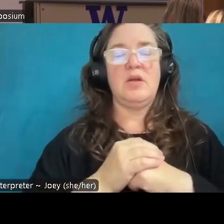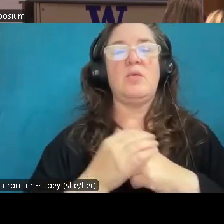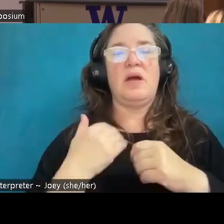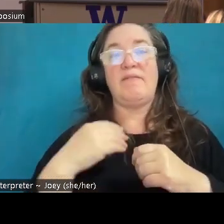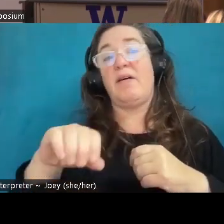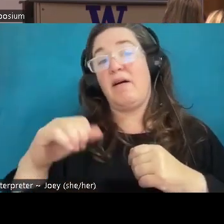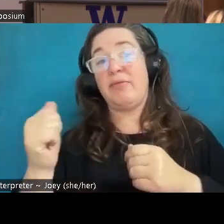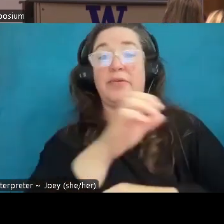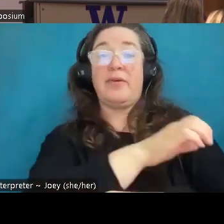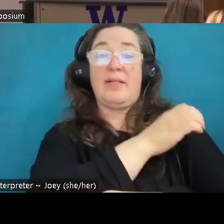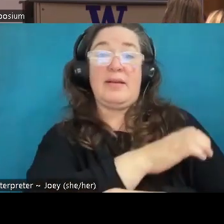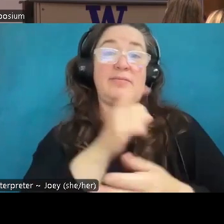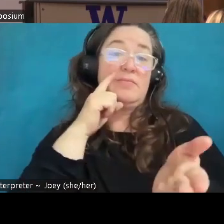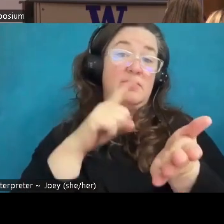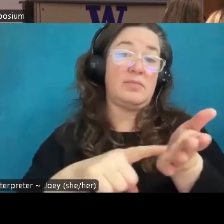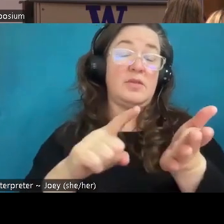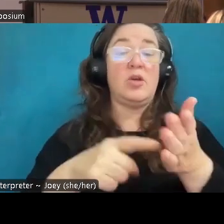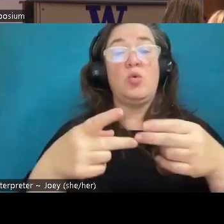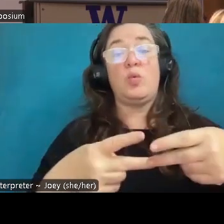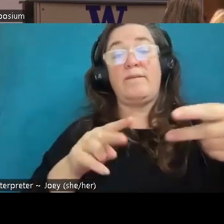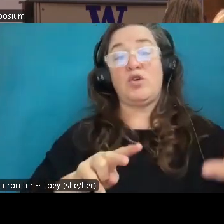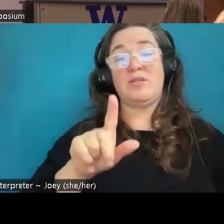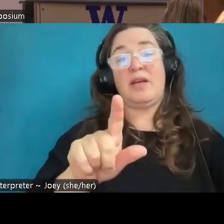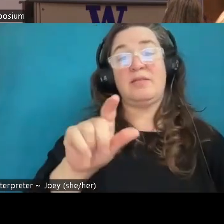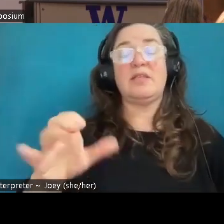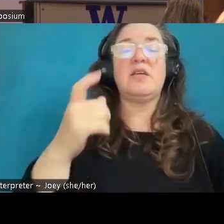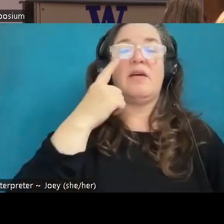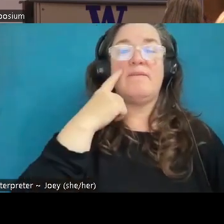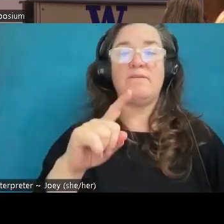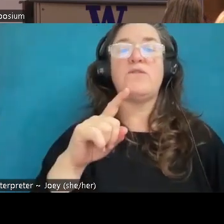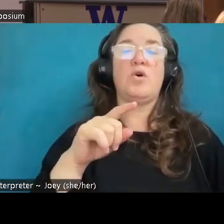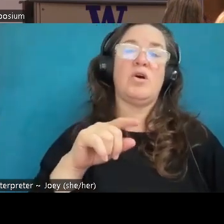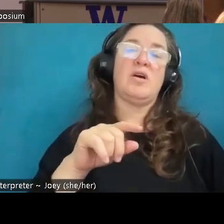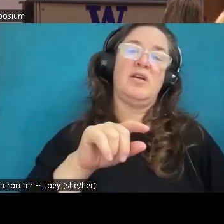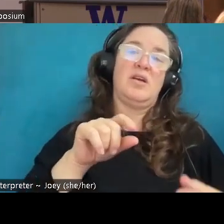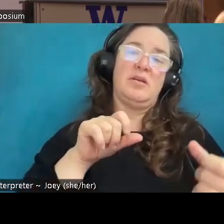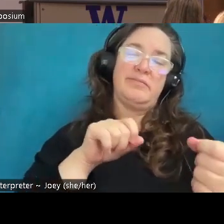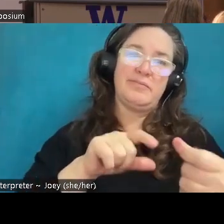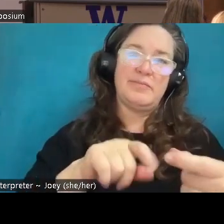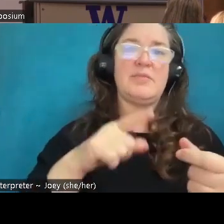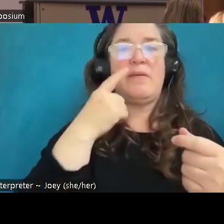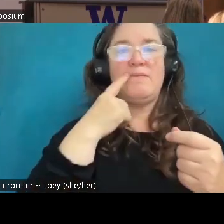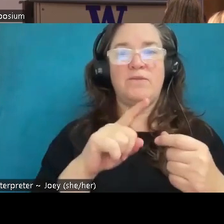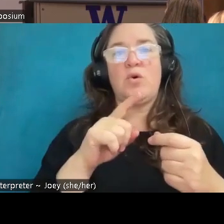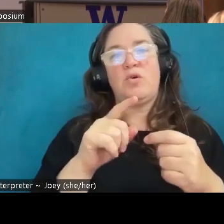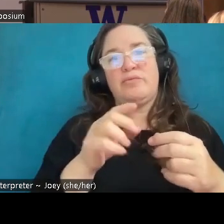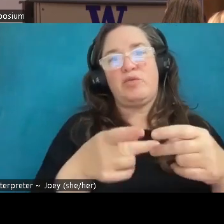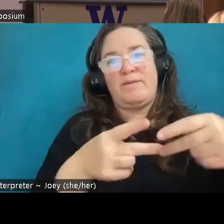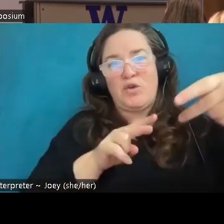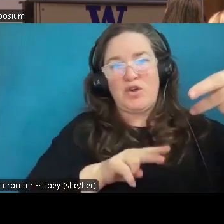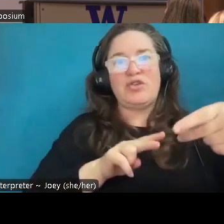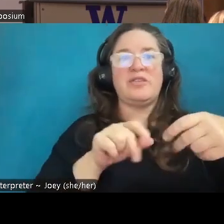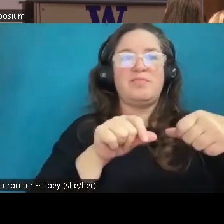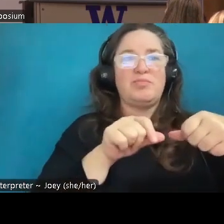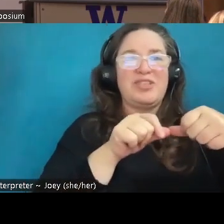at baricitinib, a JAK2 inhibitor for immune dysregulation in long COVID, as well as monoclonal antibodies for viral persistence